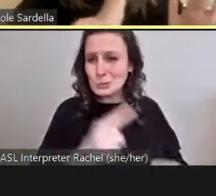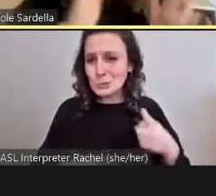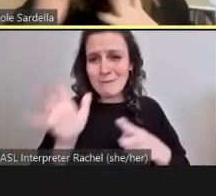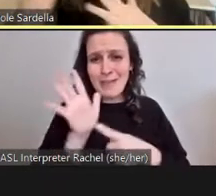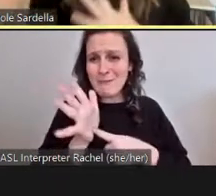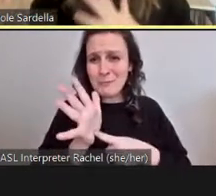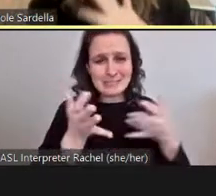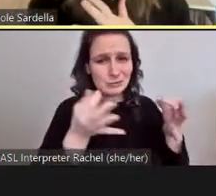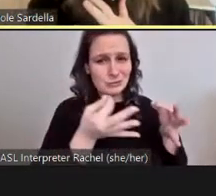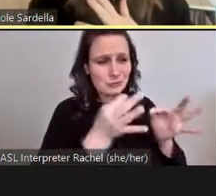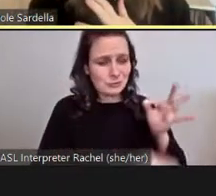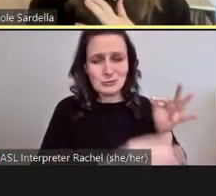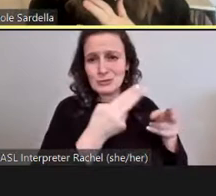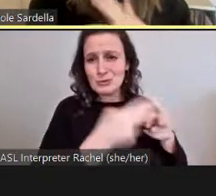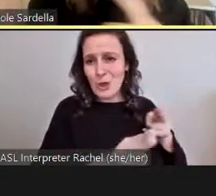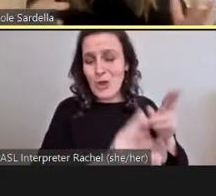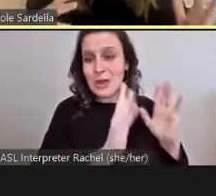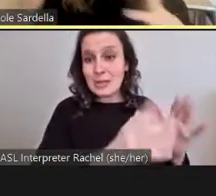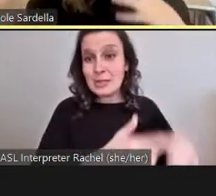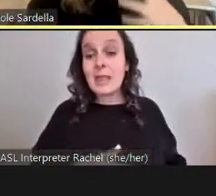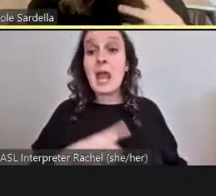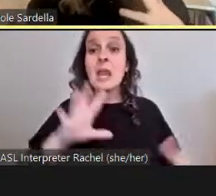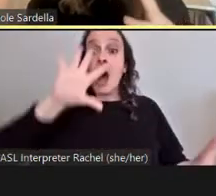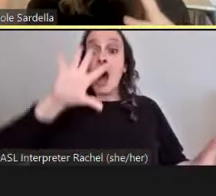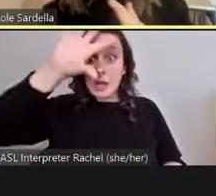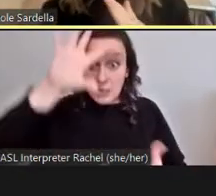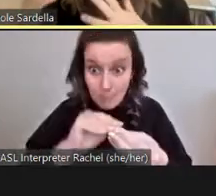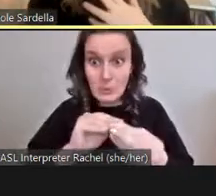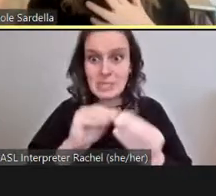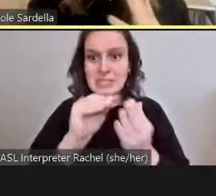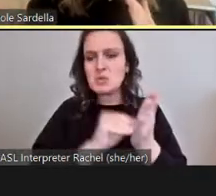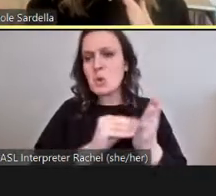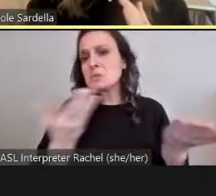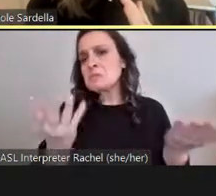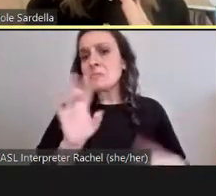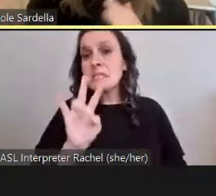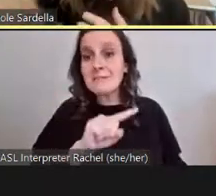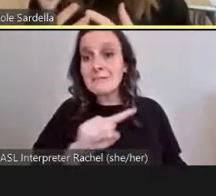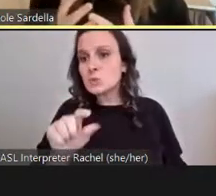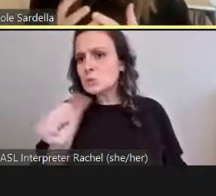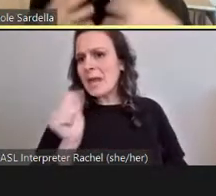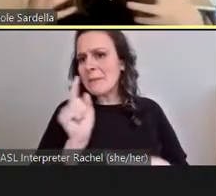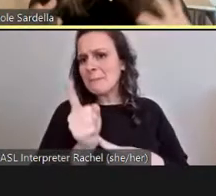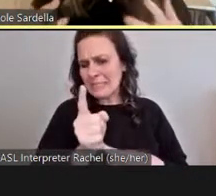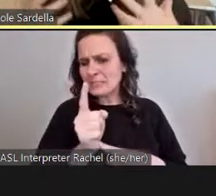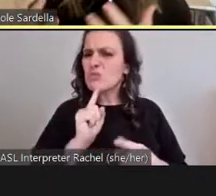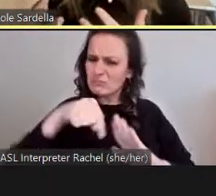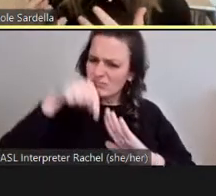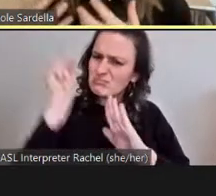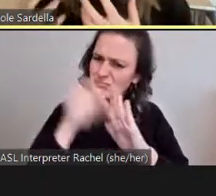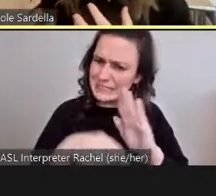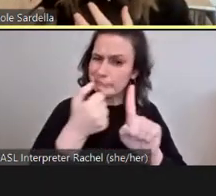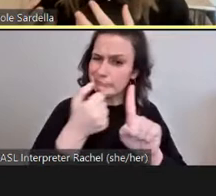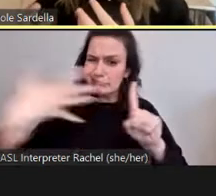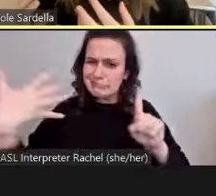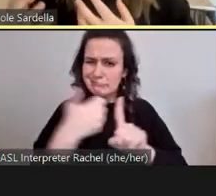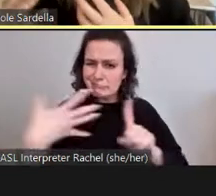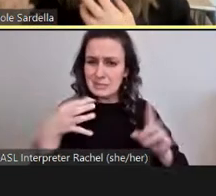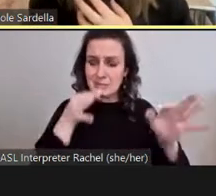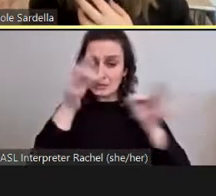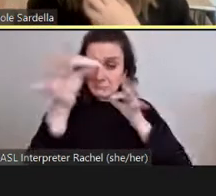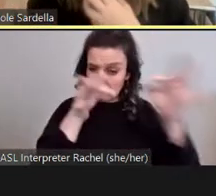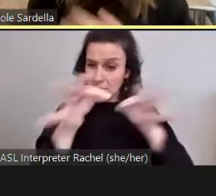minutes, and then the comprehensive notes that are longer, maybe 7 to 10 minutes, that really go into depth and detail